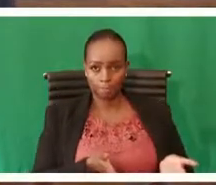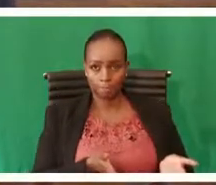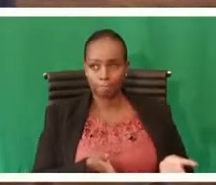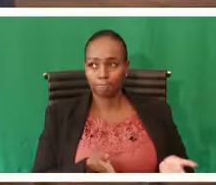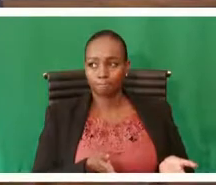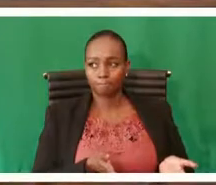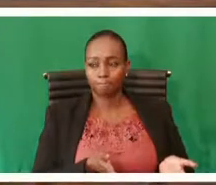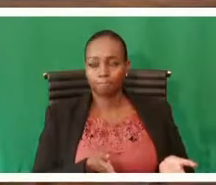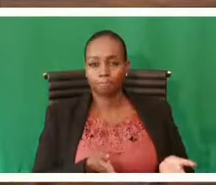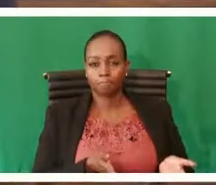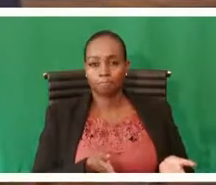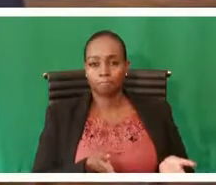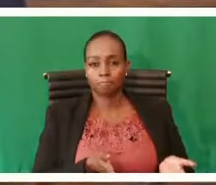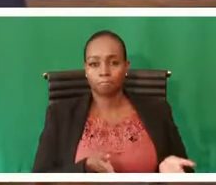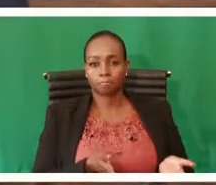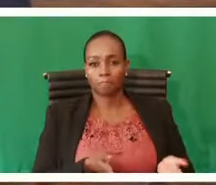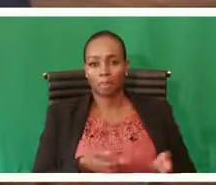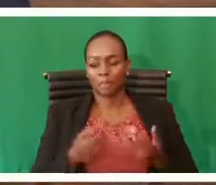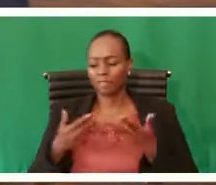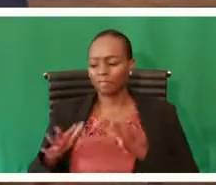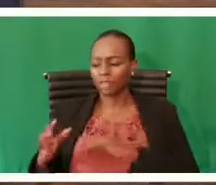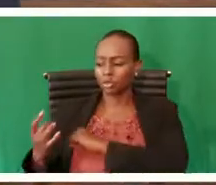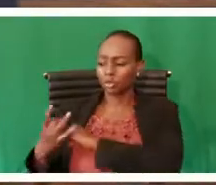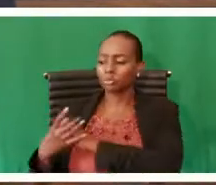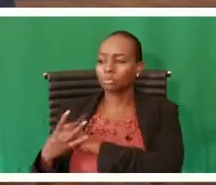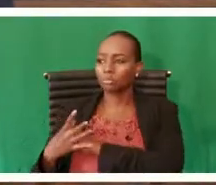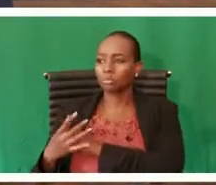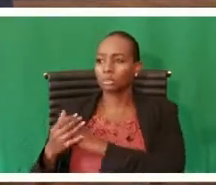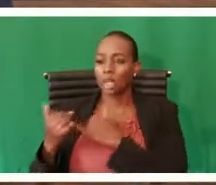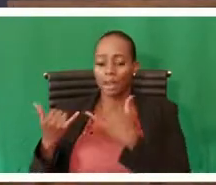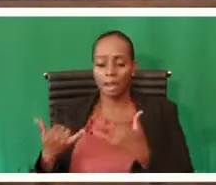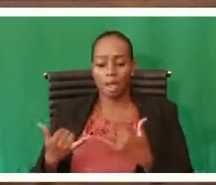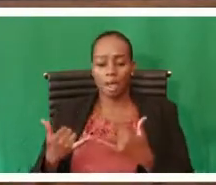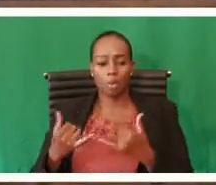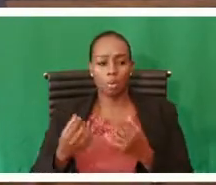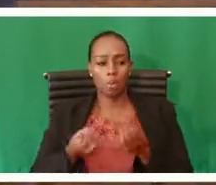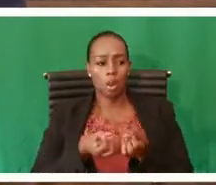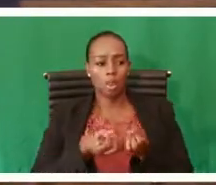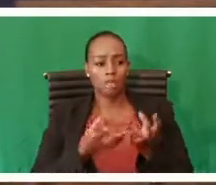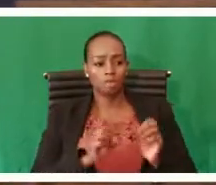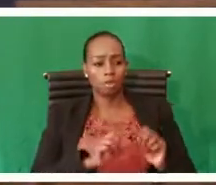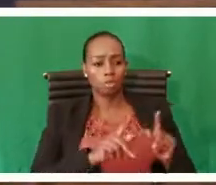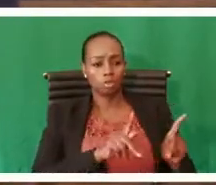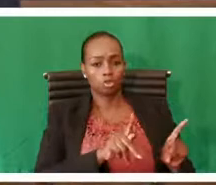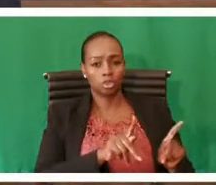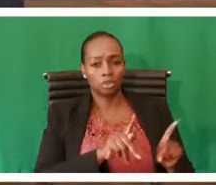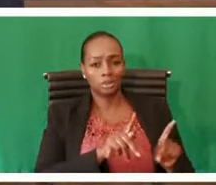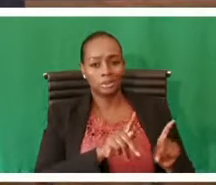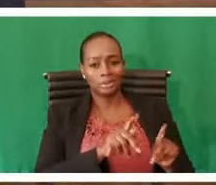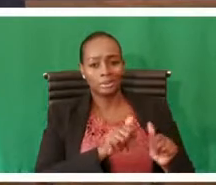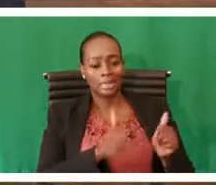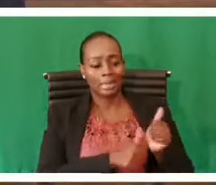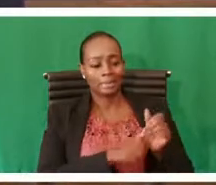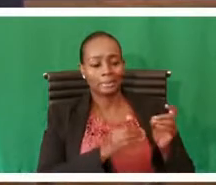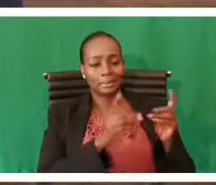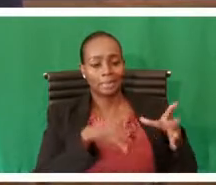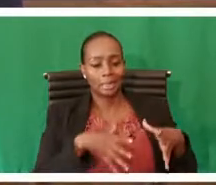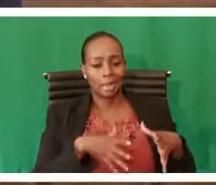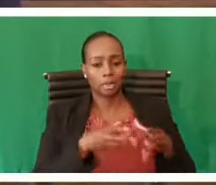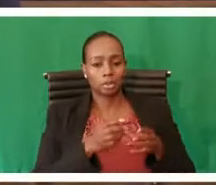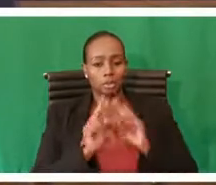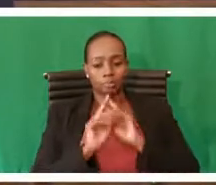I'm advised that I can give the DG to deal with some of those questions. And